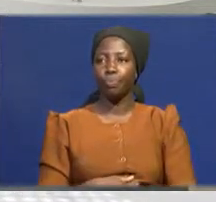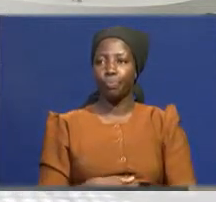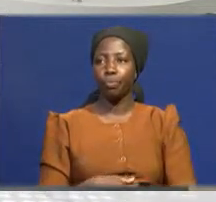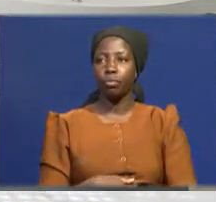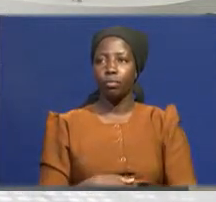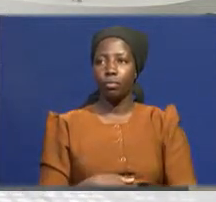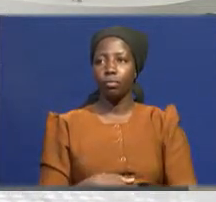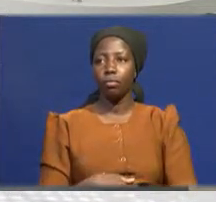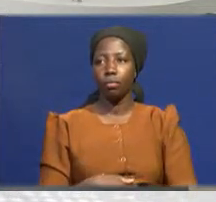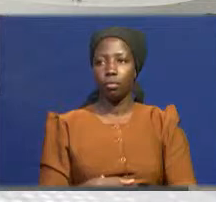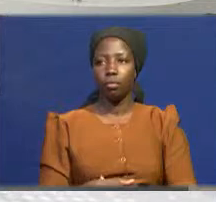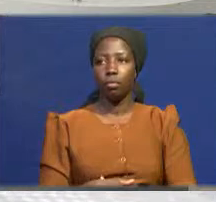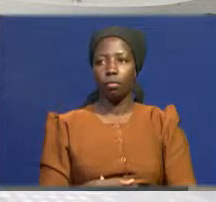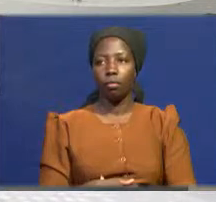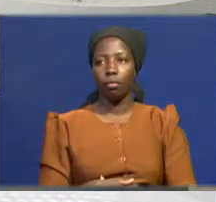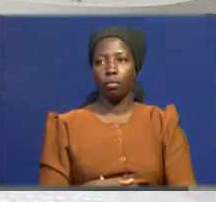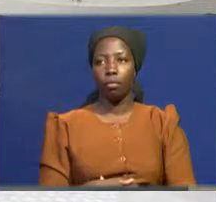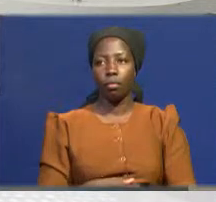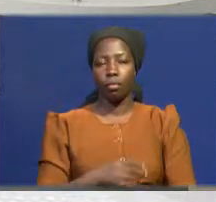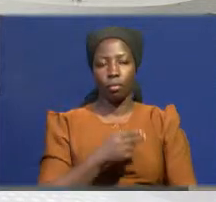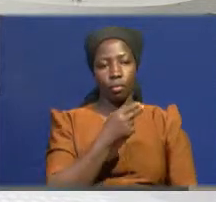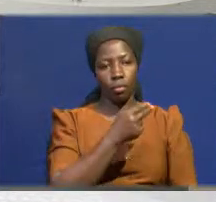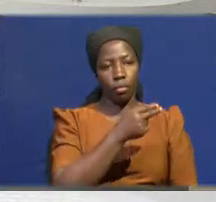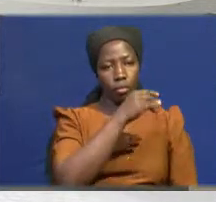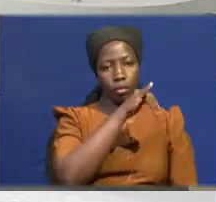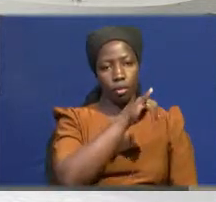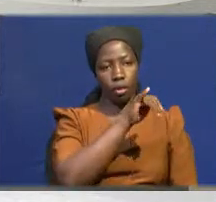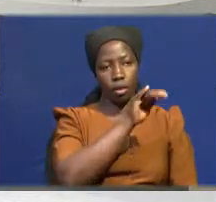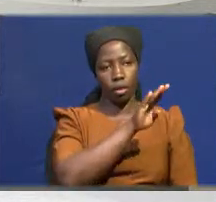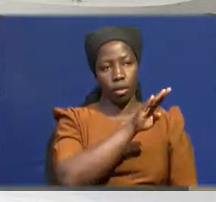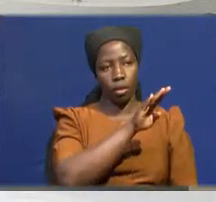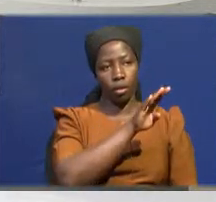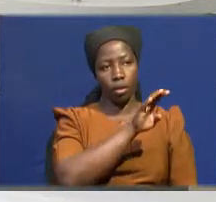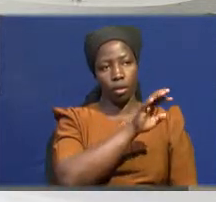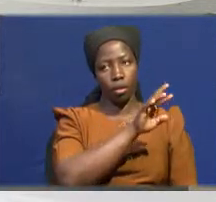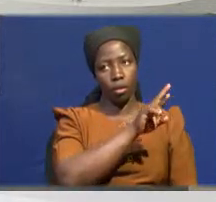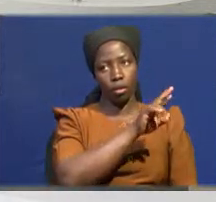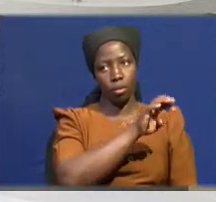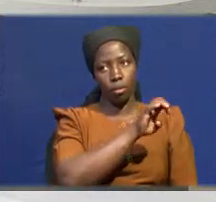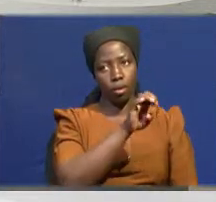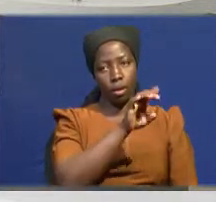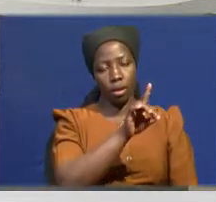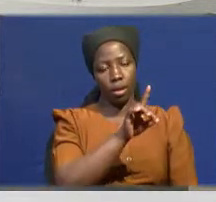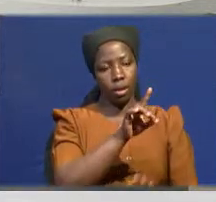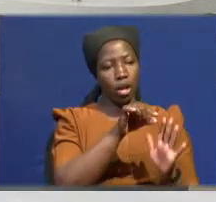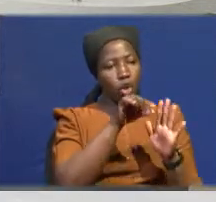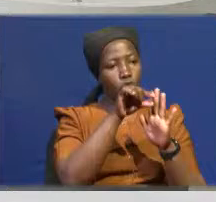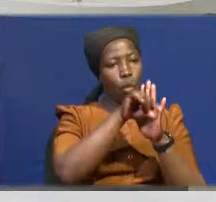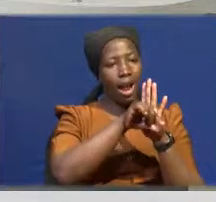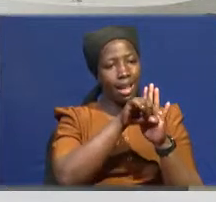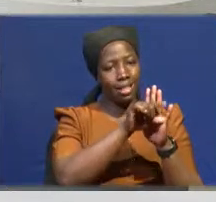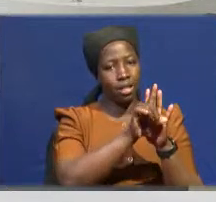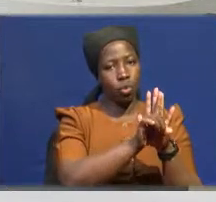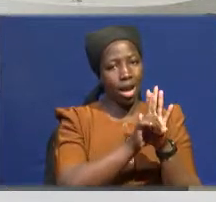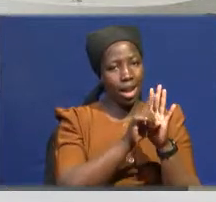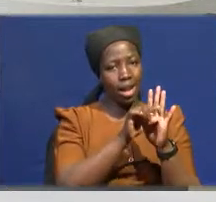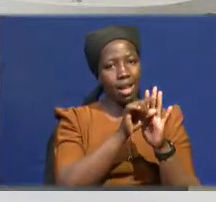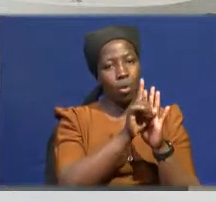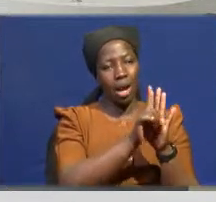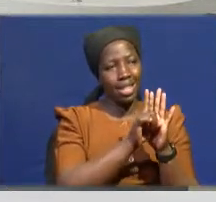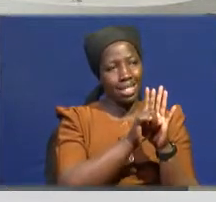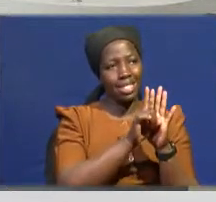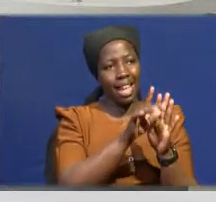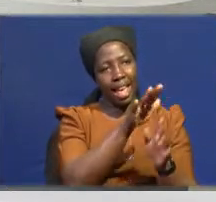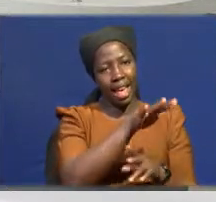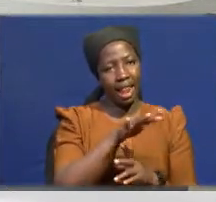I may understand this. Okay. A hybrid quarantine area. Correct. Just define that. So the WRC, the